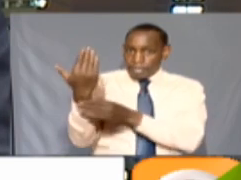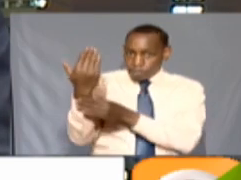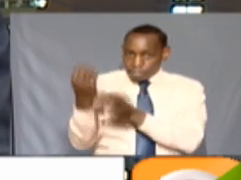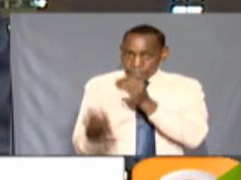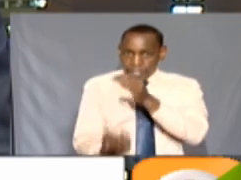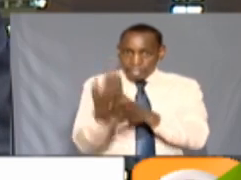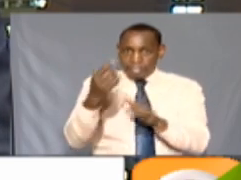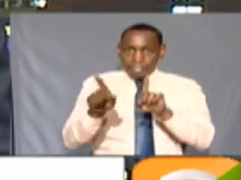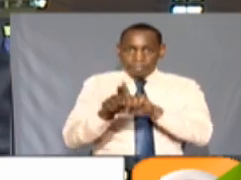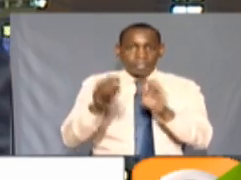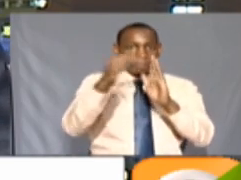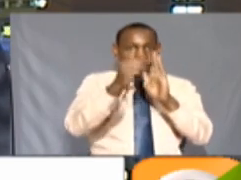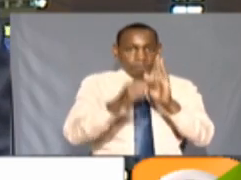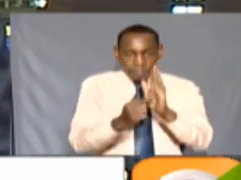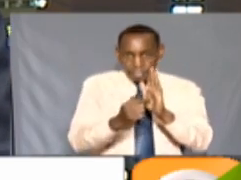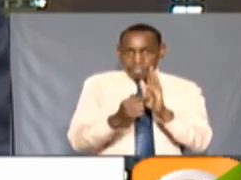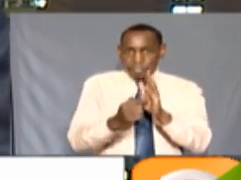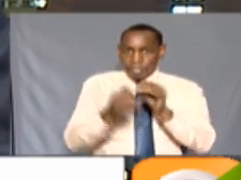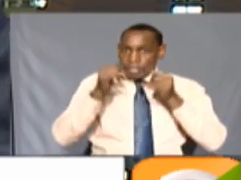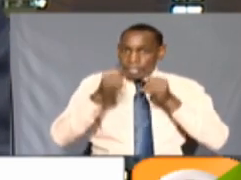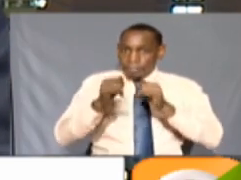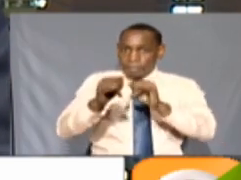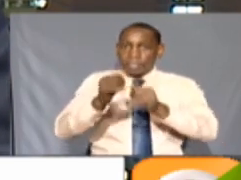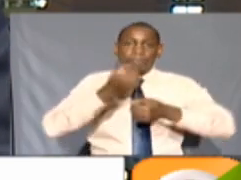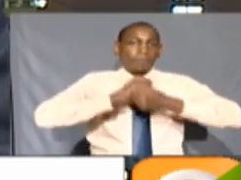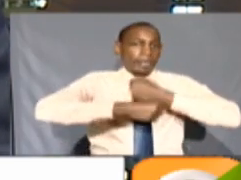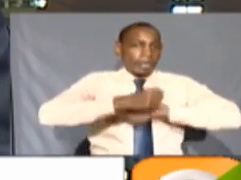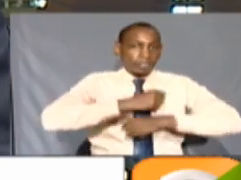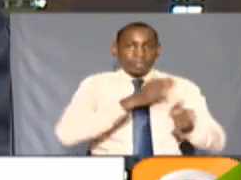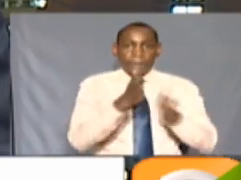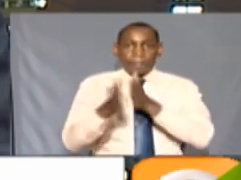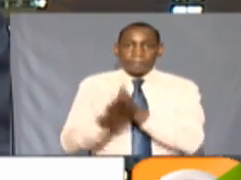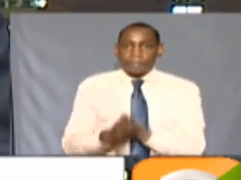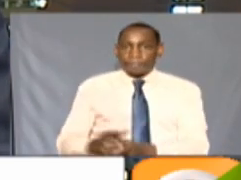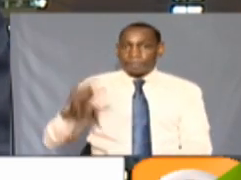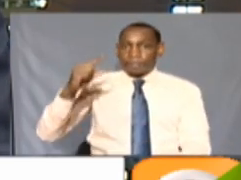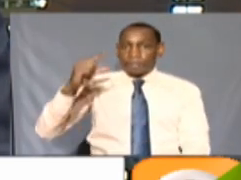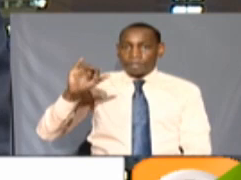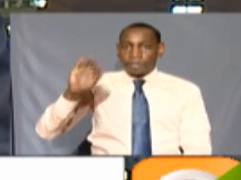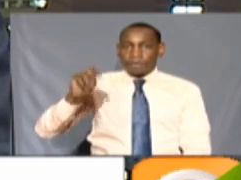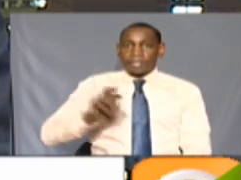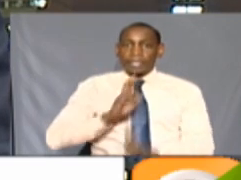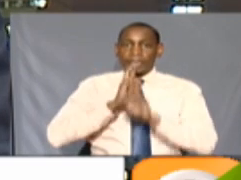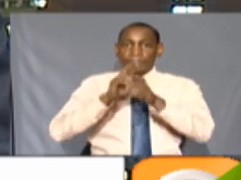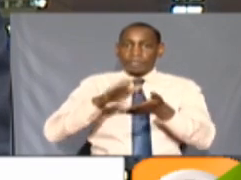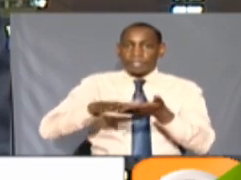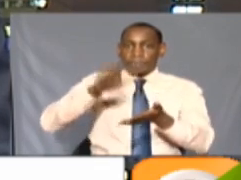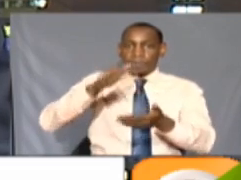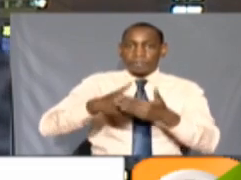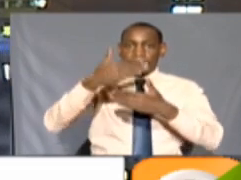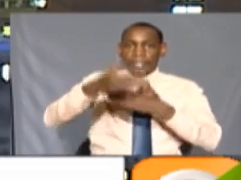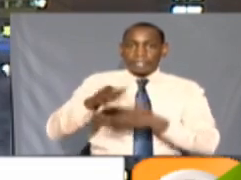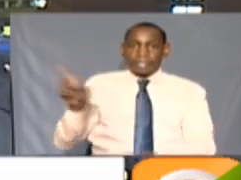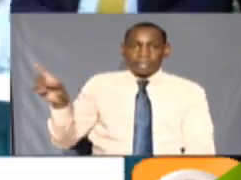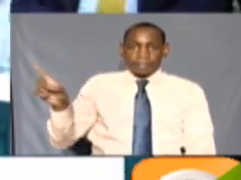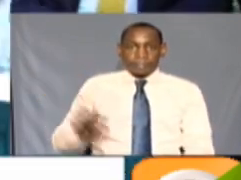and recommendations made into implementable action plans. Chemutai Goin has more details up next.